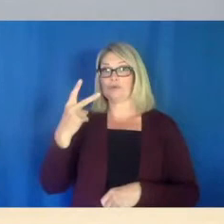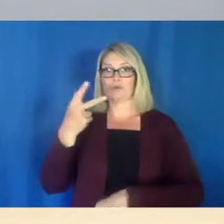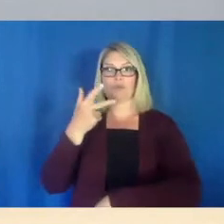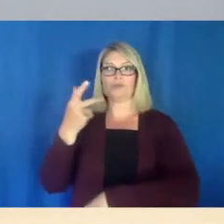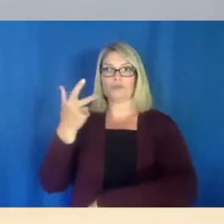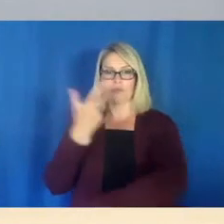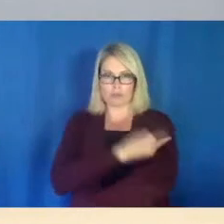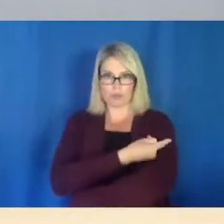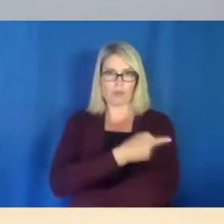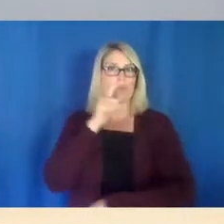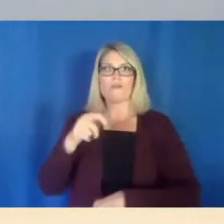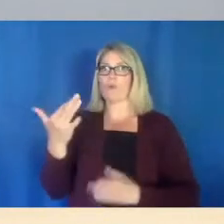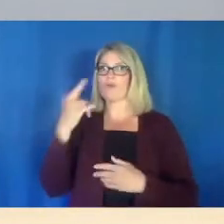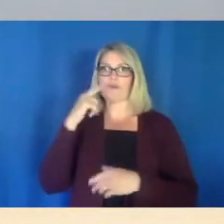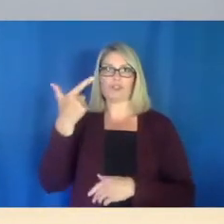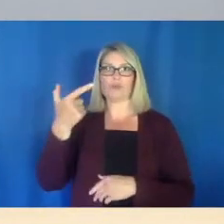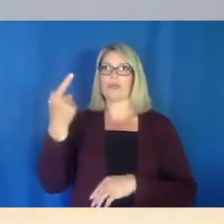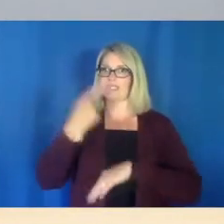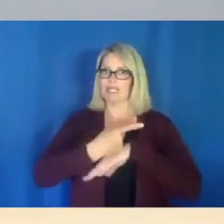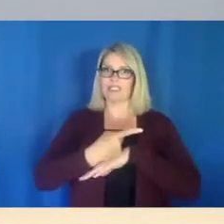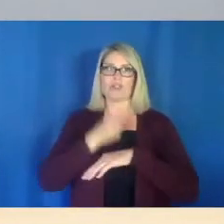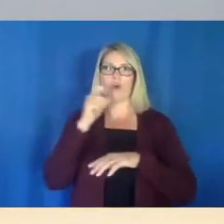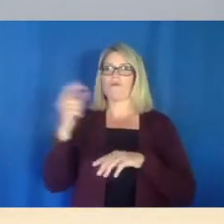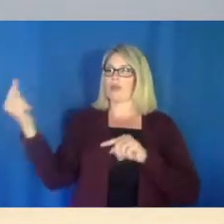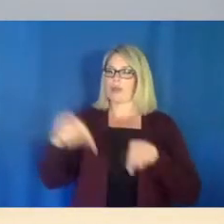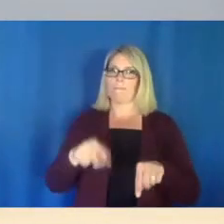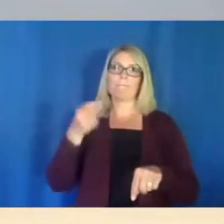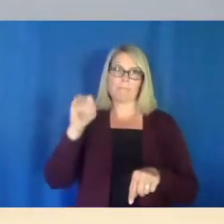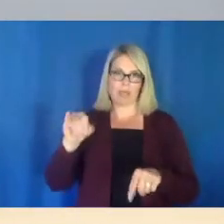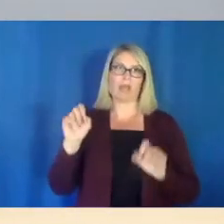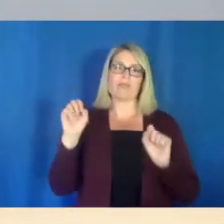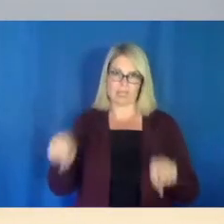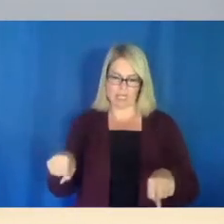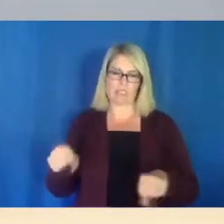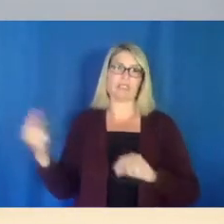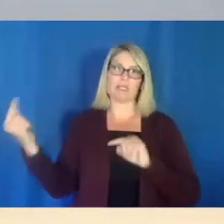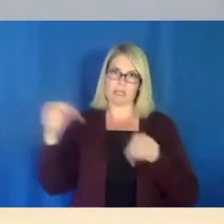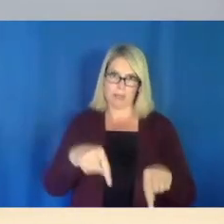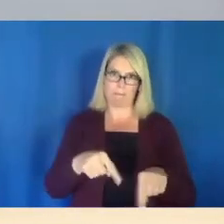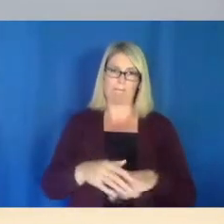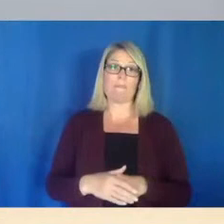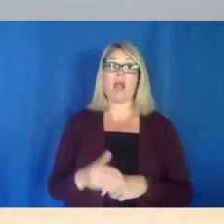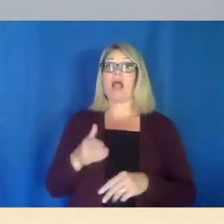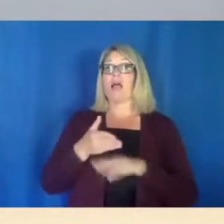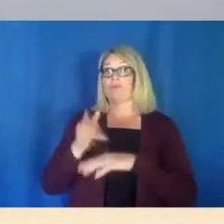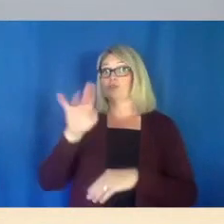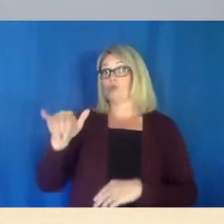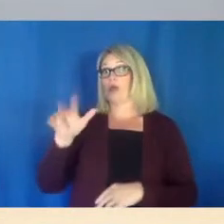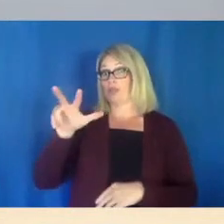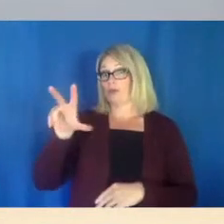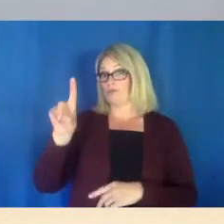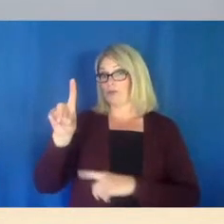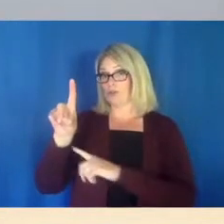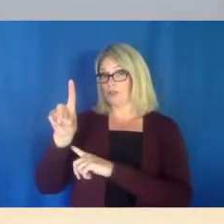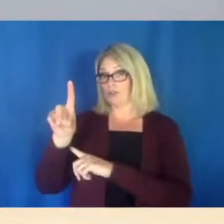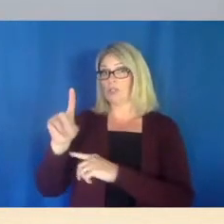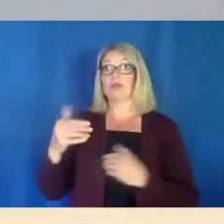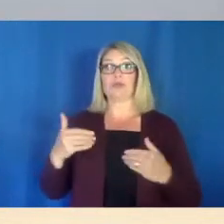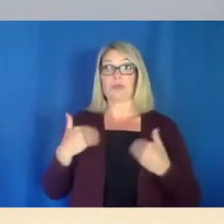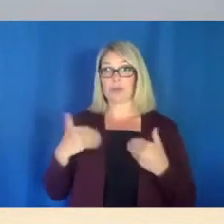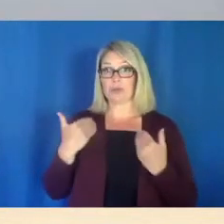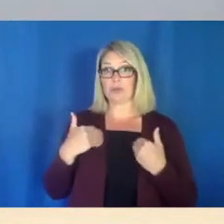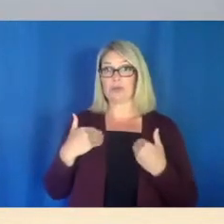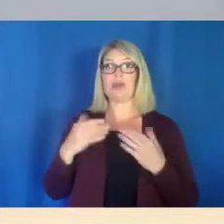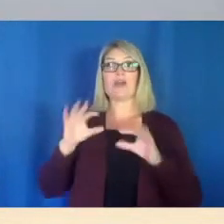for 21 days before traveling to PEI. After July 31st, youth traveling with family